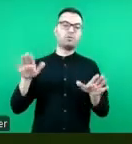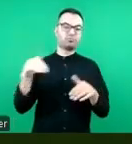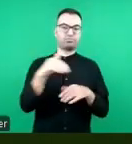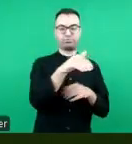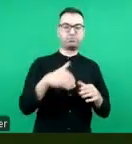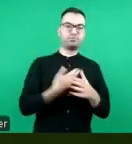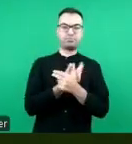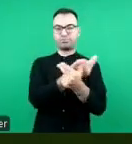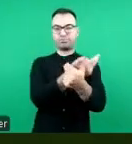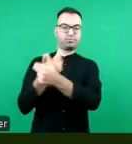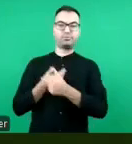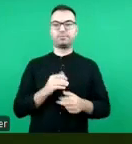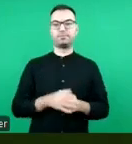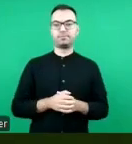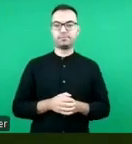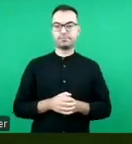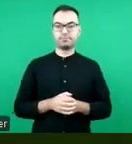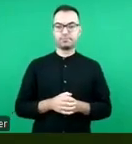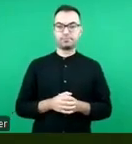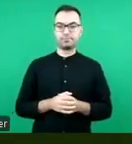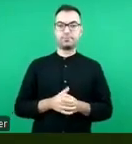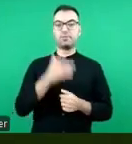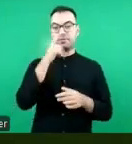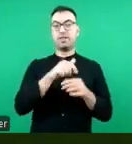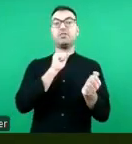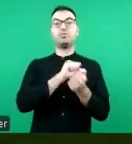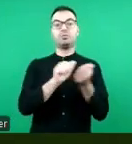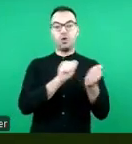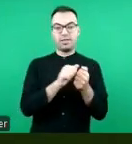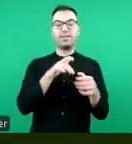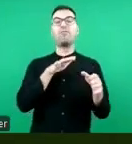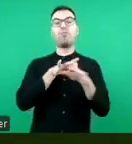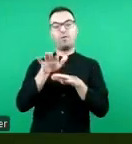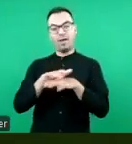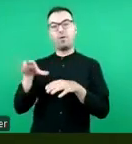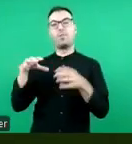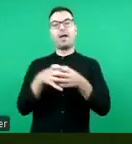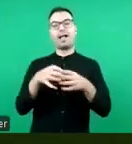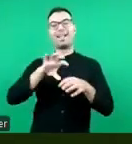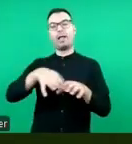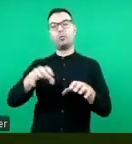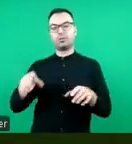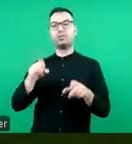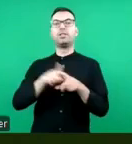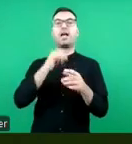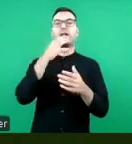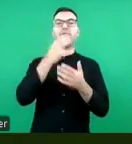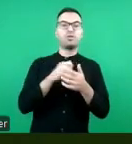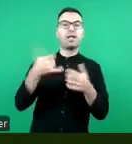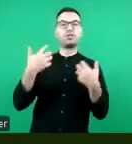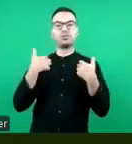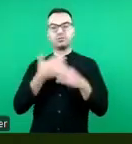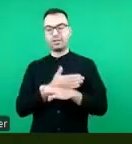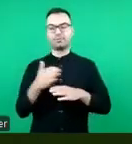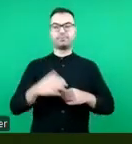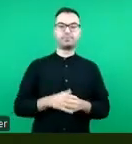they act, the disturbance act on influencing the species habitat and the way they use it.